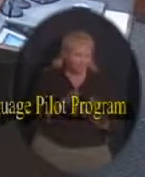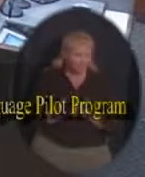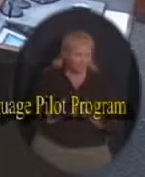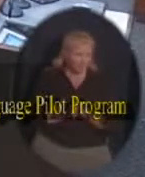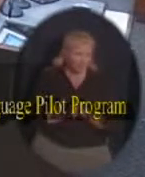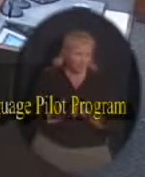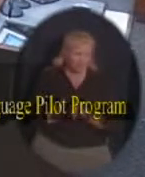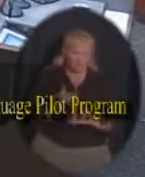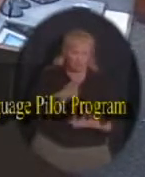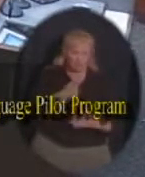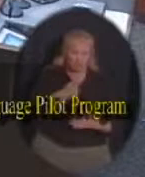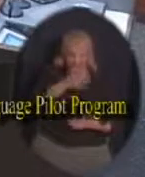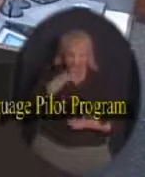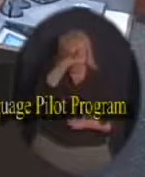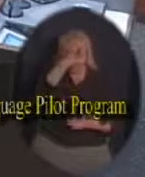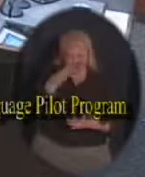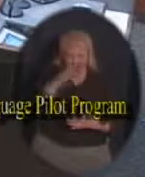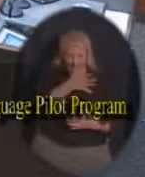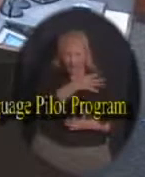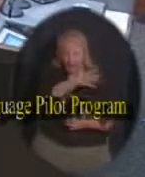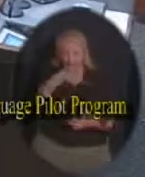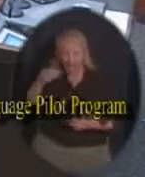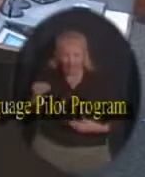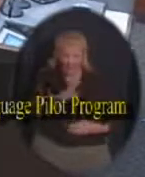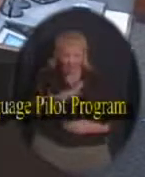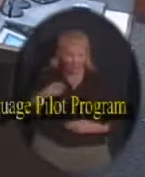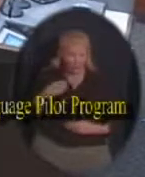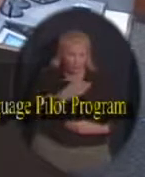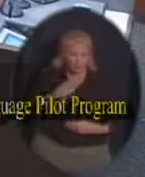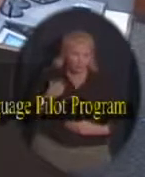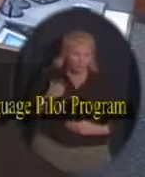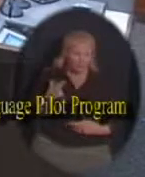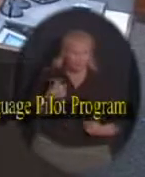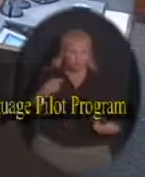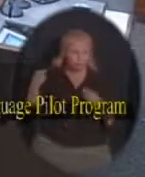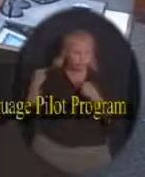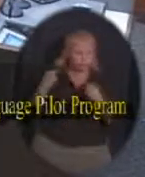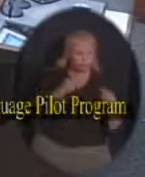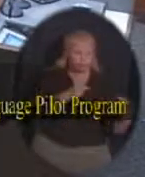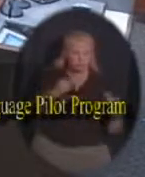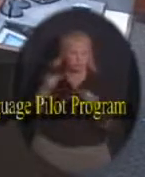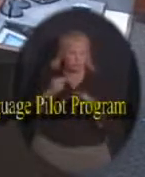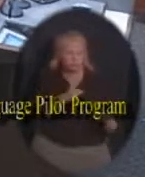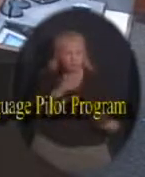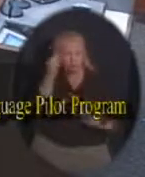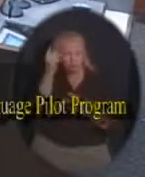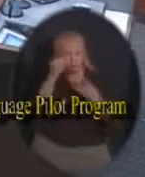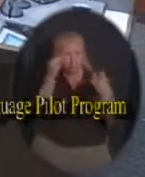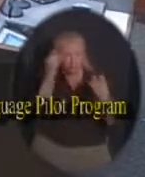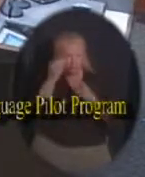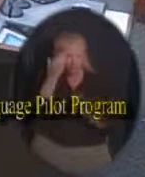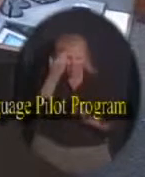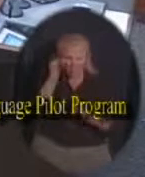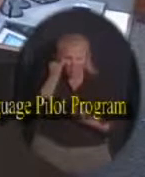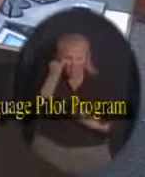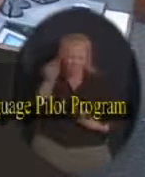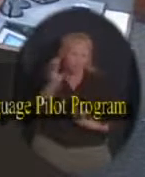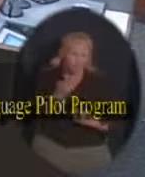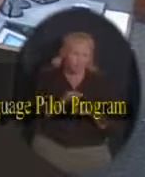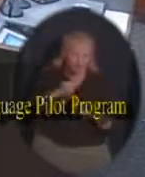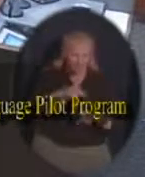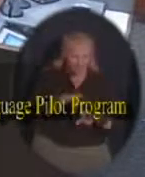board member, I'm absolutely supportive of this initiative. I just struggle with, is now the right time, and have we fully vetted out what it is we need